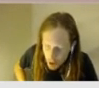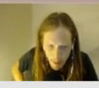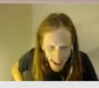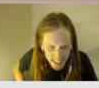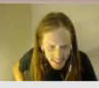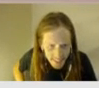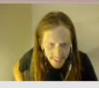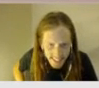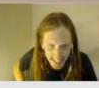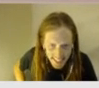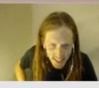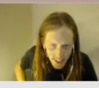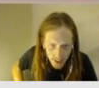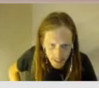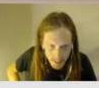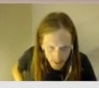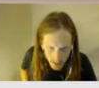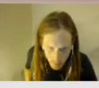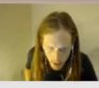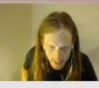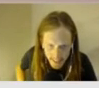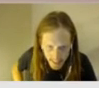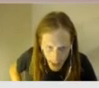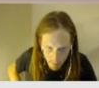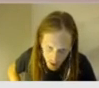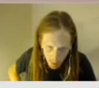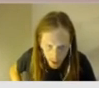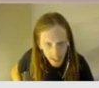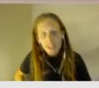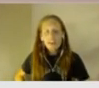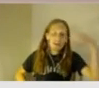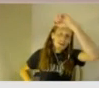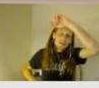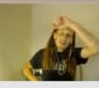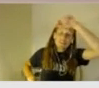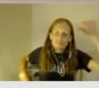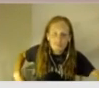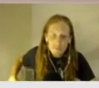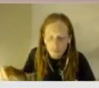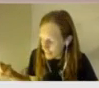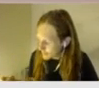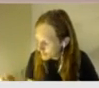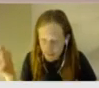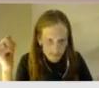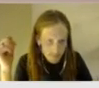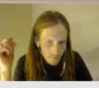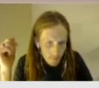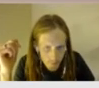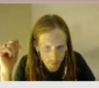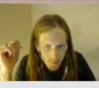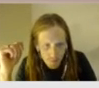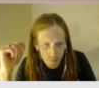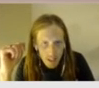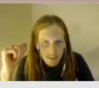push past the daily insecurities and weirdnesses that happen in your brain. Totally. And, you know, and just kind of thinking in my